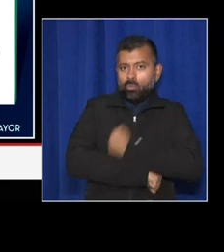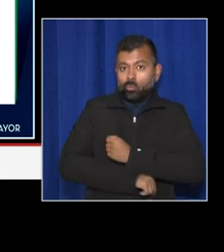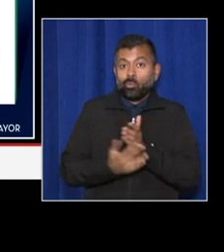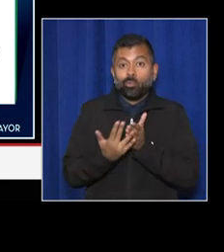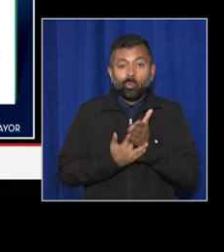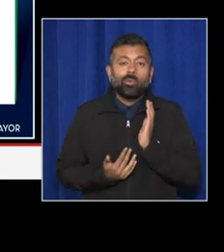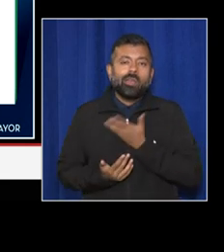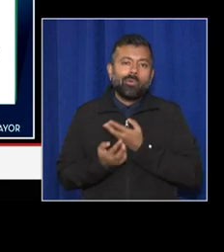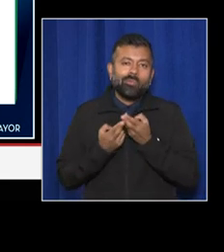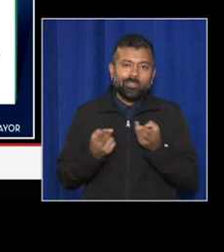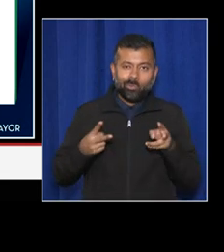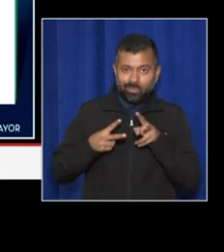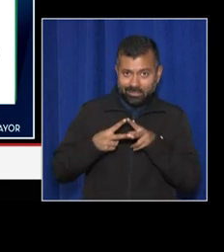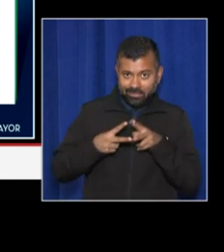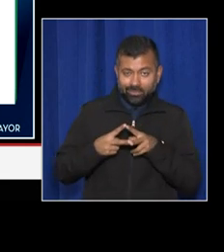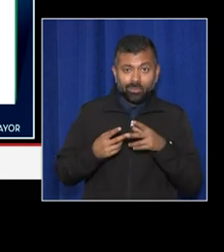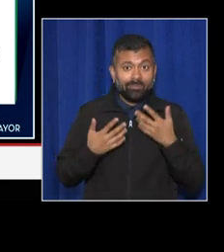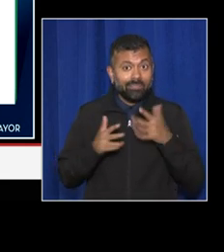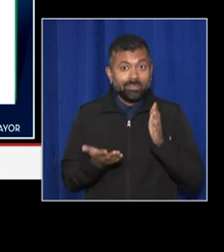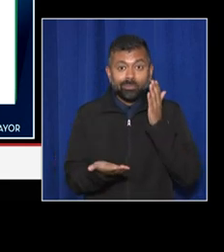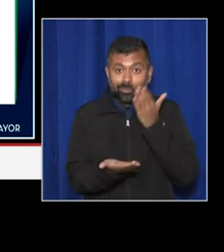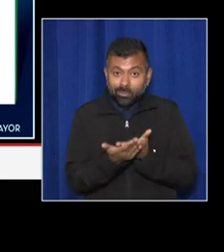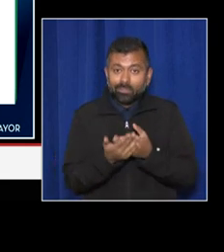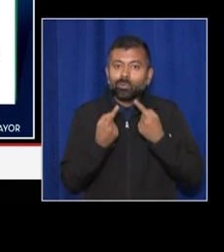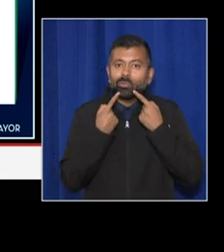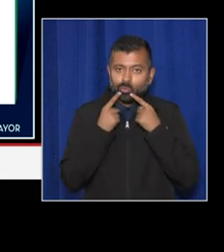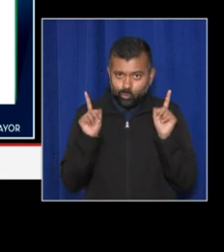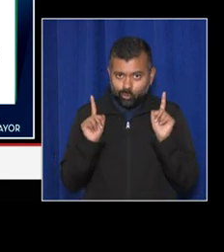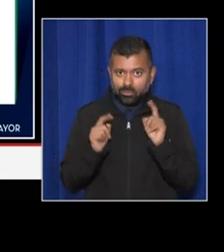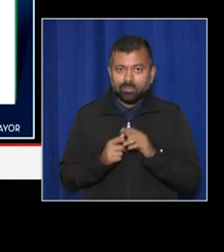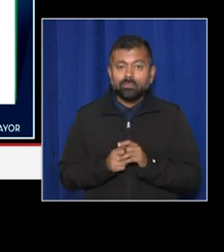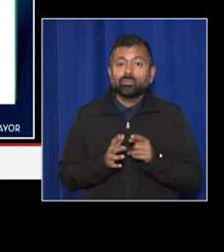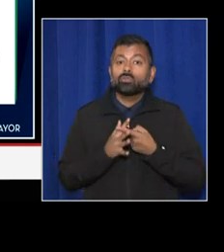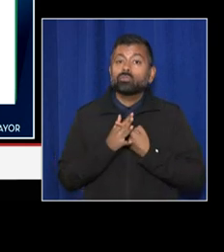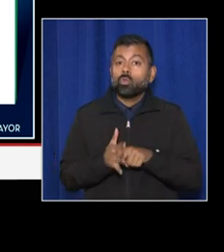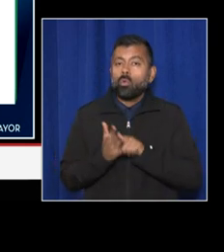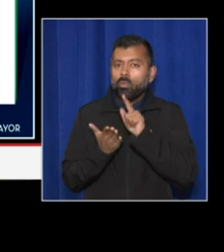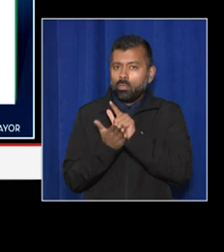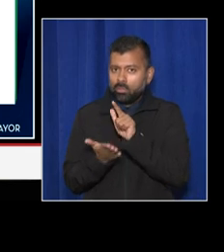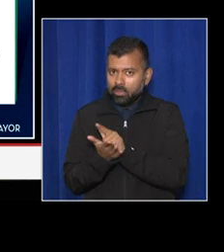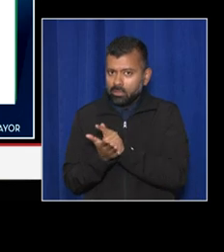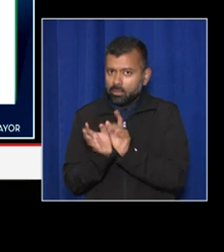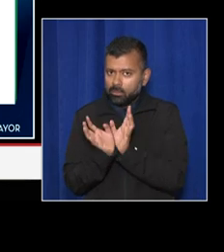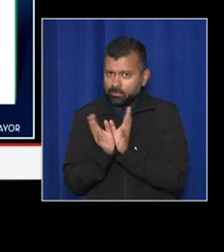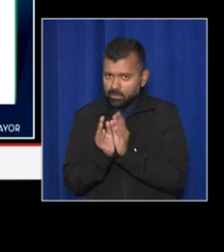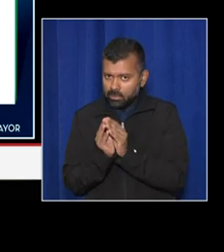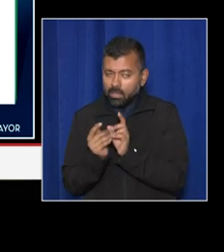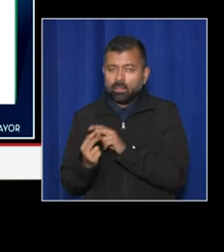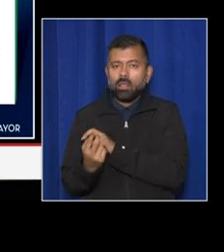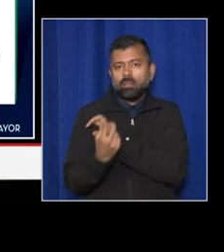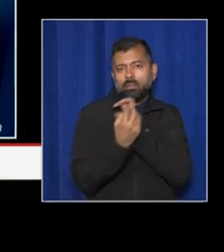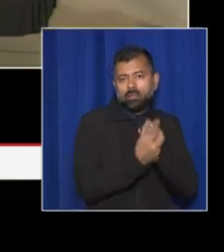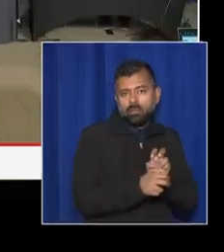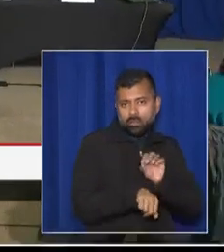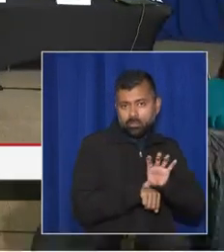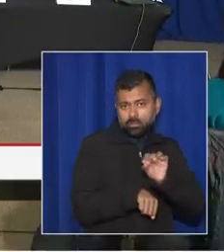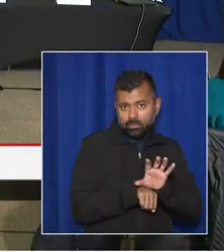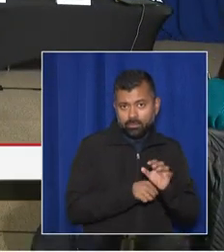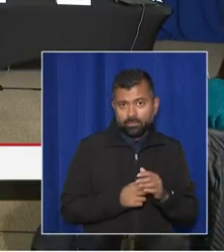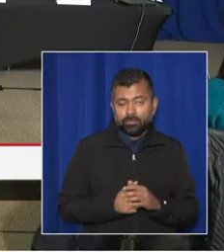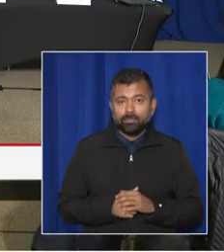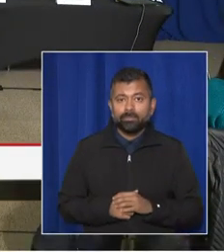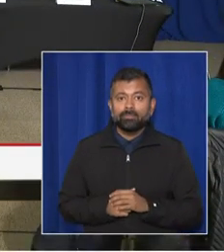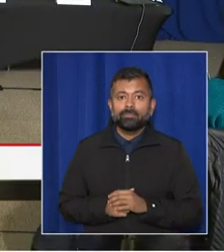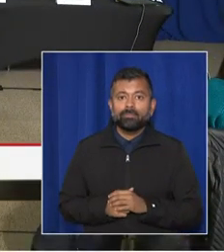sign up starting with one of those weekly clinics. Thank you very much. Our next question comes from Cameron in Ward